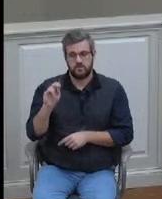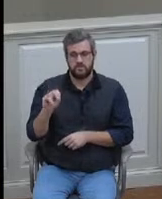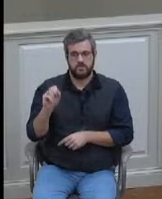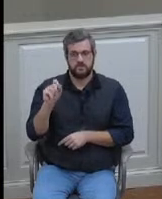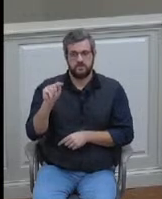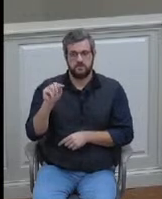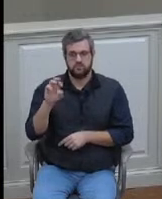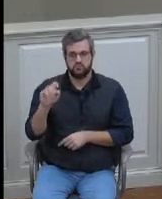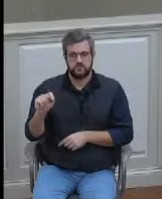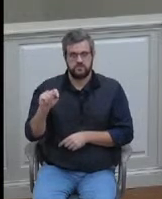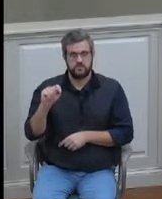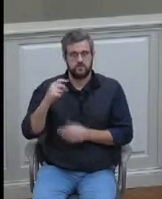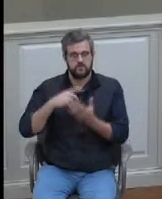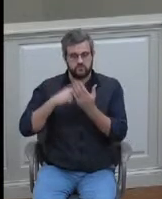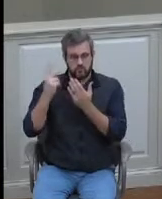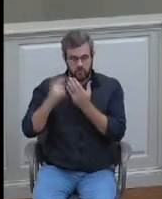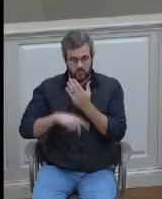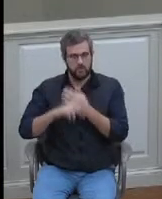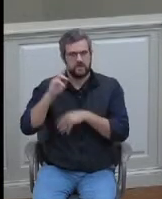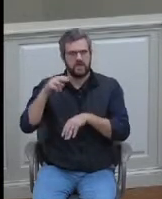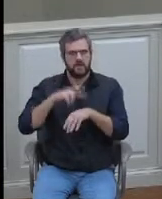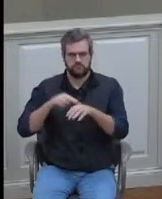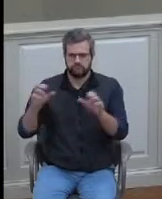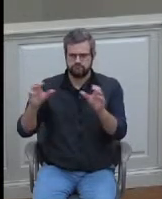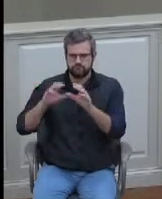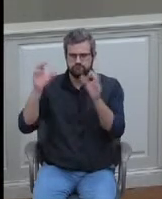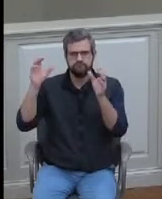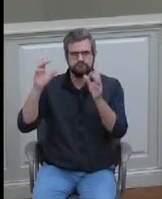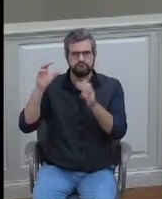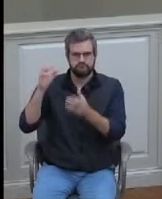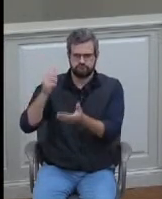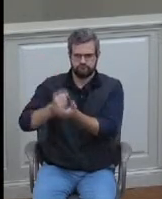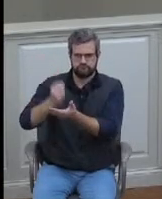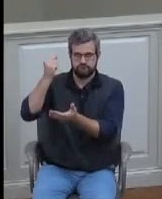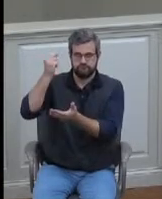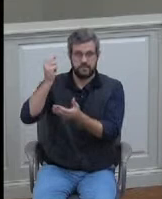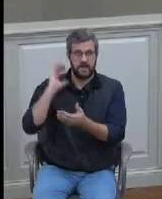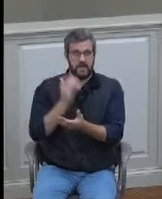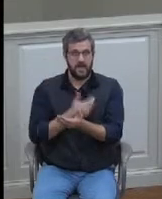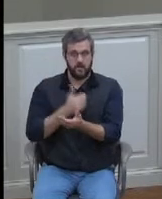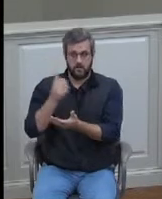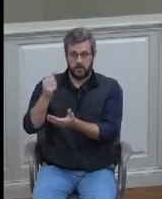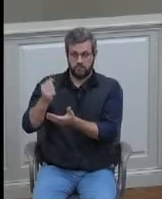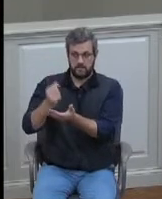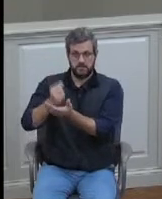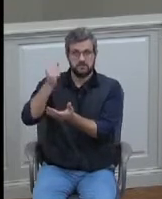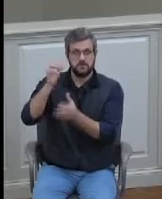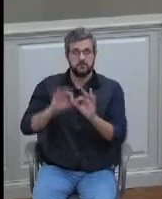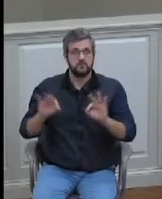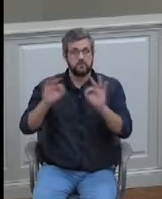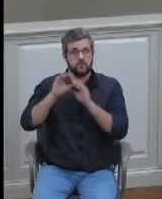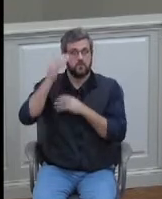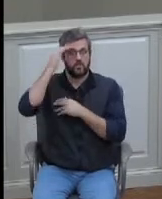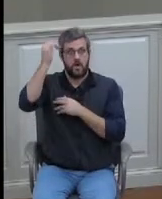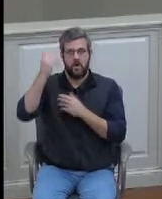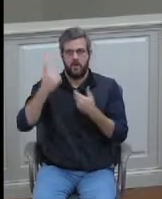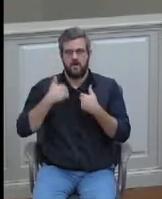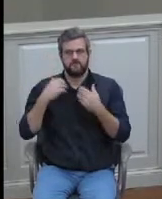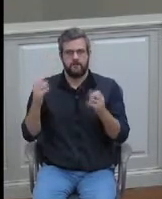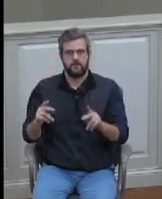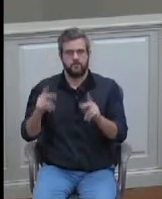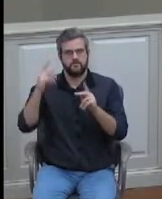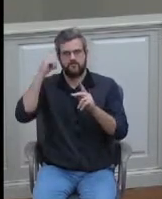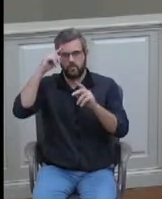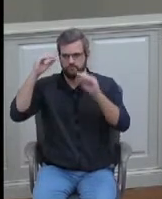nationally accredited Main Street program, a state and nationally accredited Main Street program. Our accreditation is important because it gives us education,